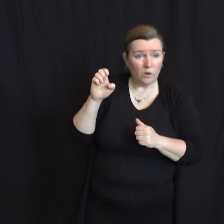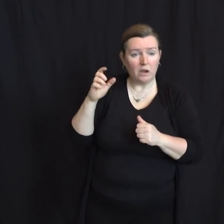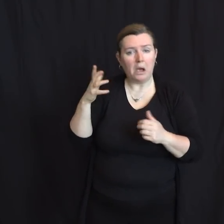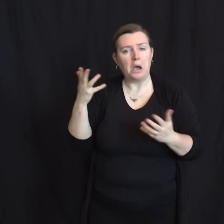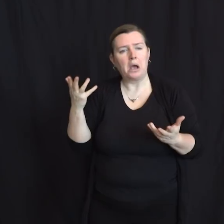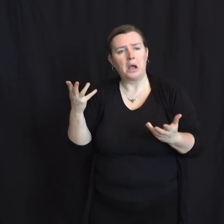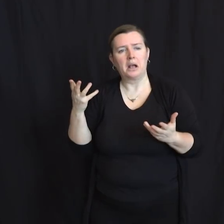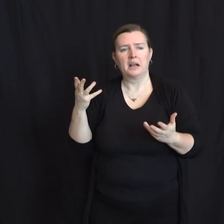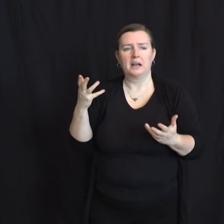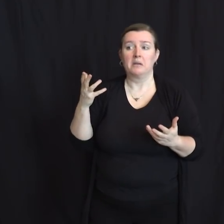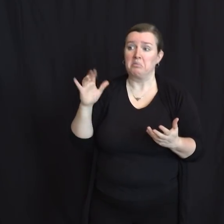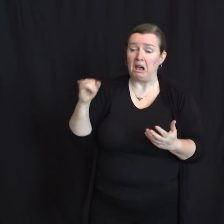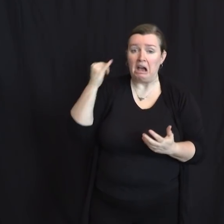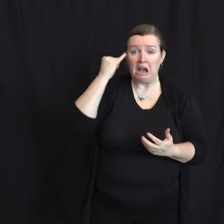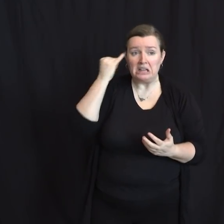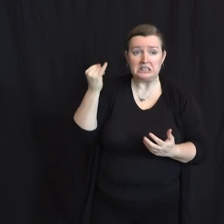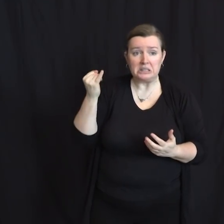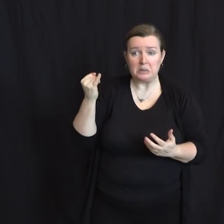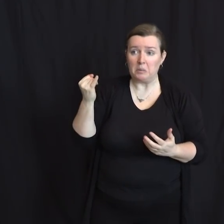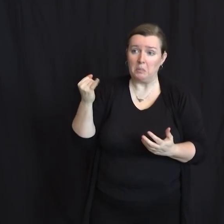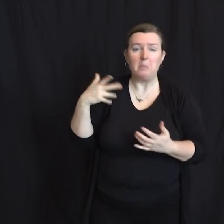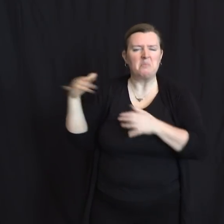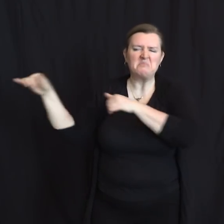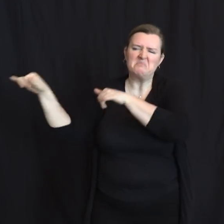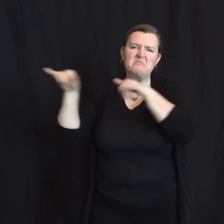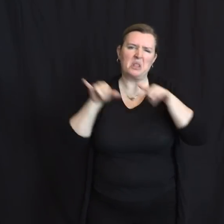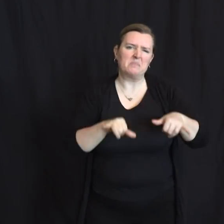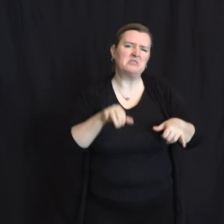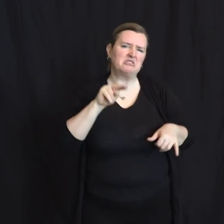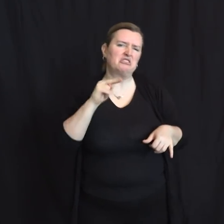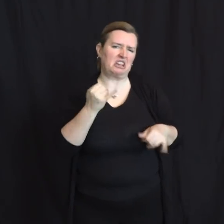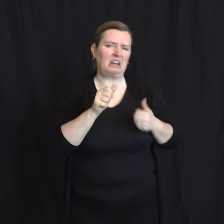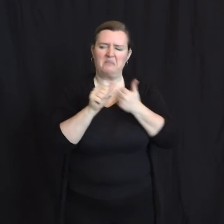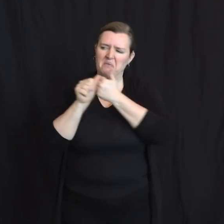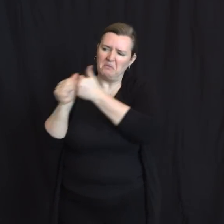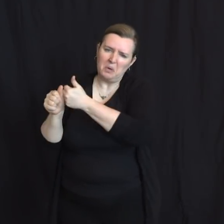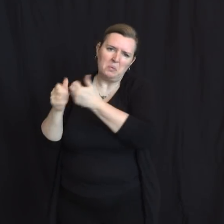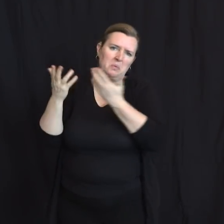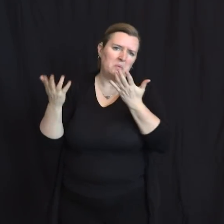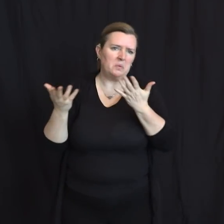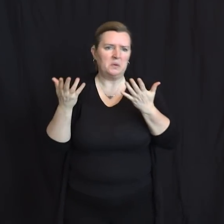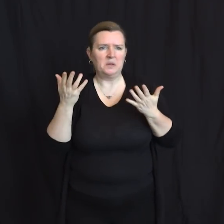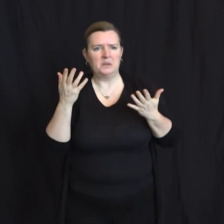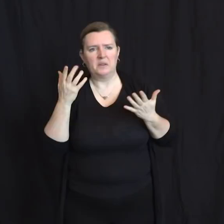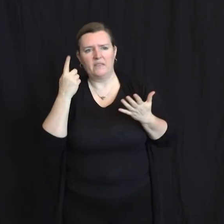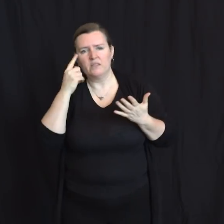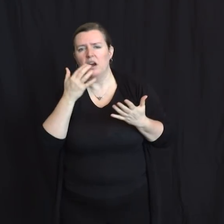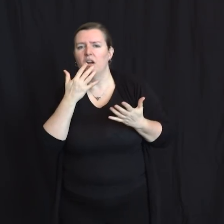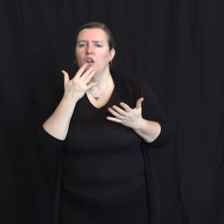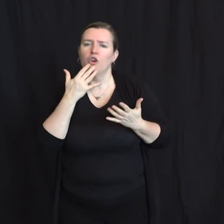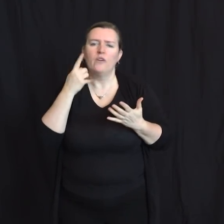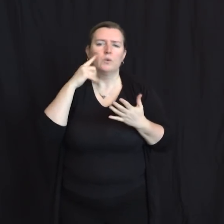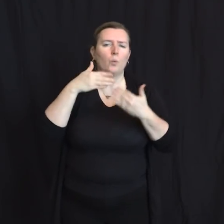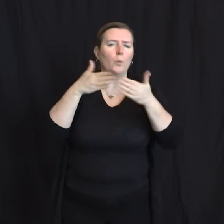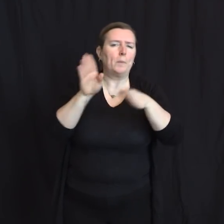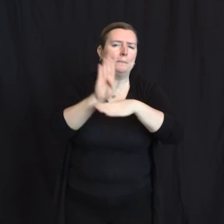is broadly similar to what we're thinking about. So thank you. Ian, to you. Thank you. Governor, an immigrants' rights group